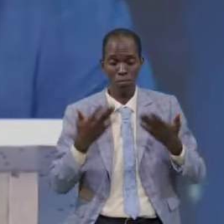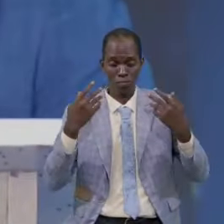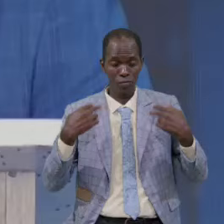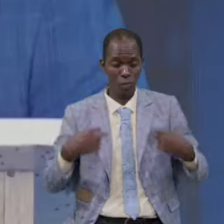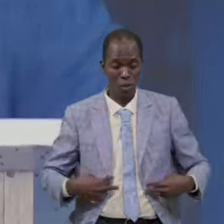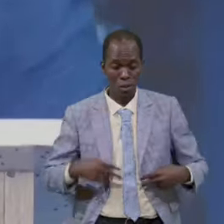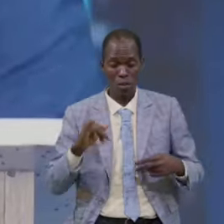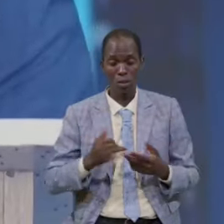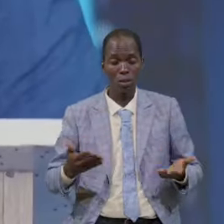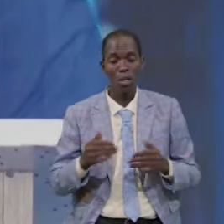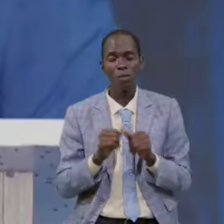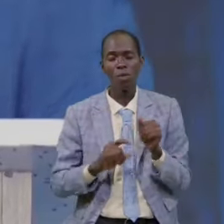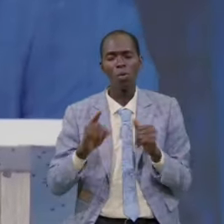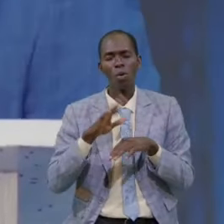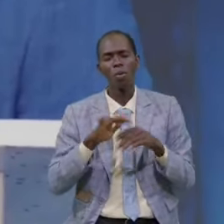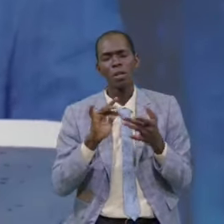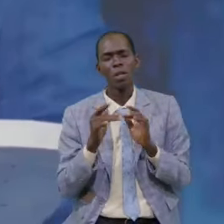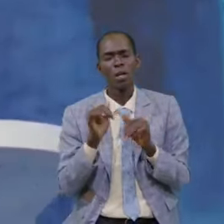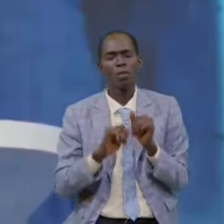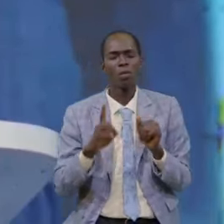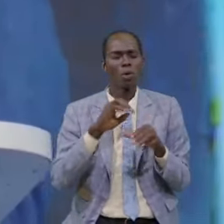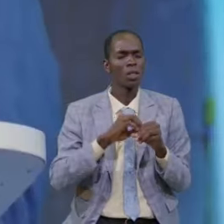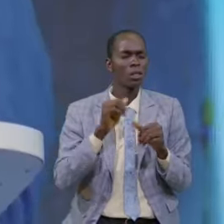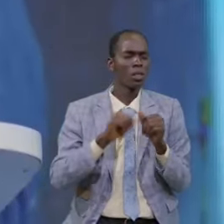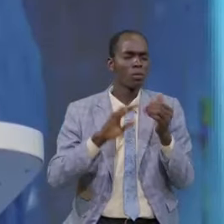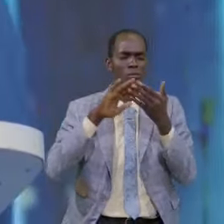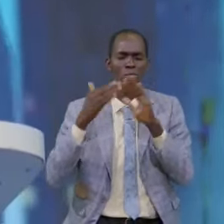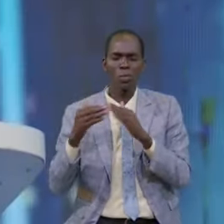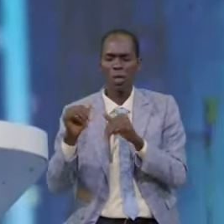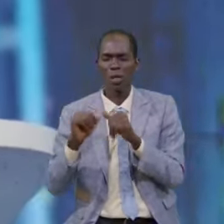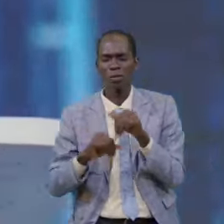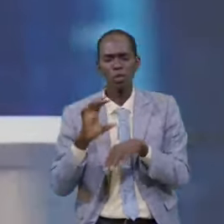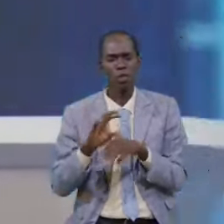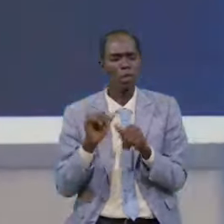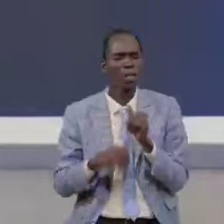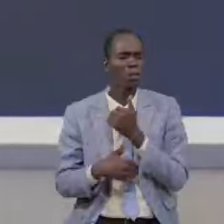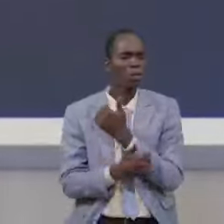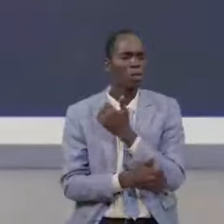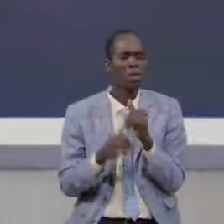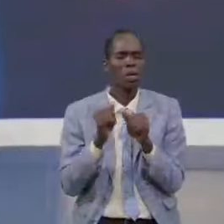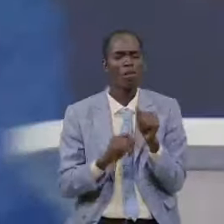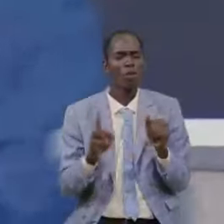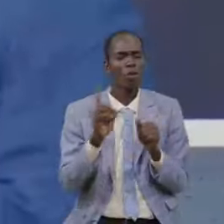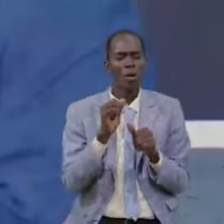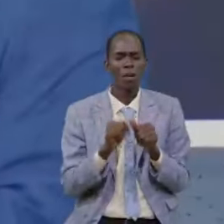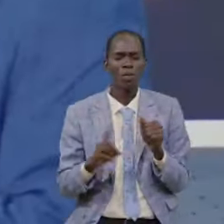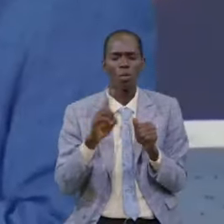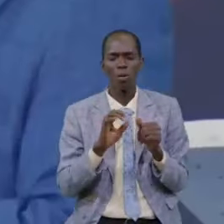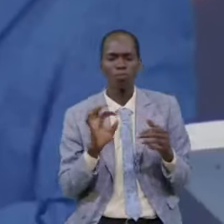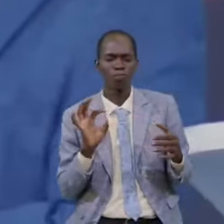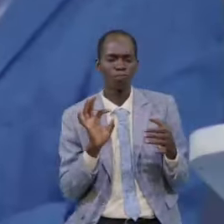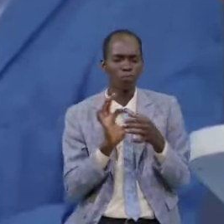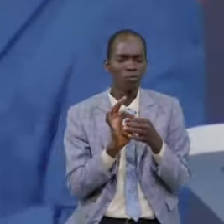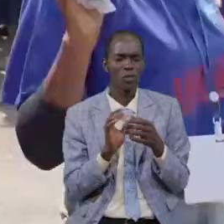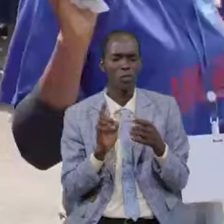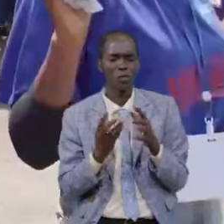every community, congregation, or country, everyone everywhere linking up now. I'm asking, Lord, as they're raising